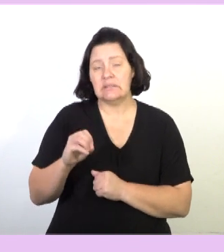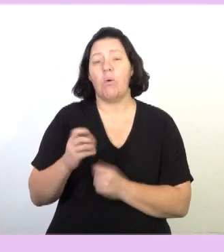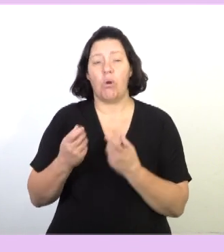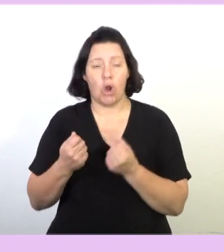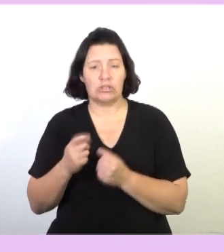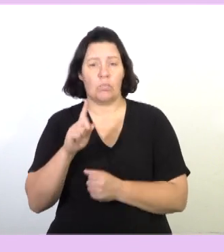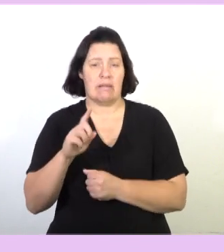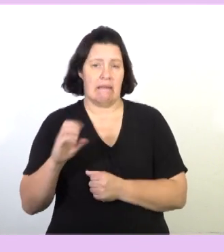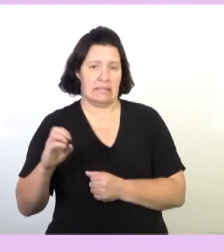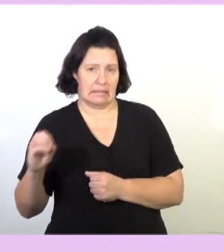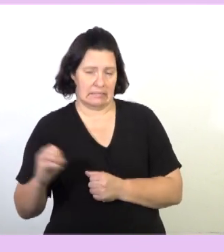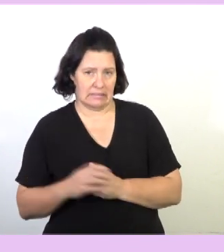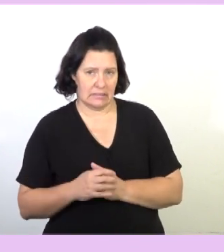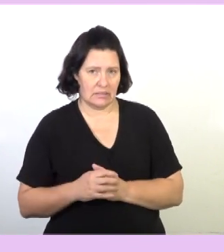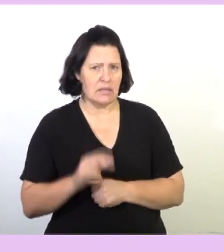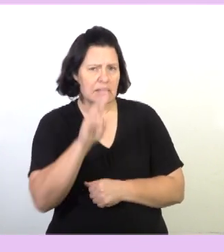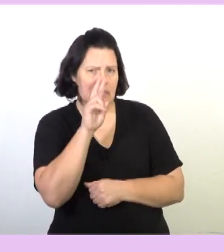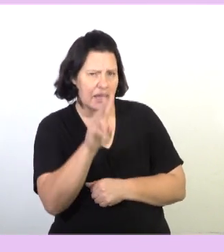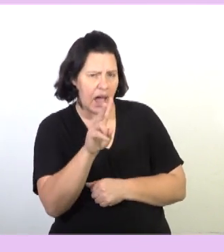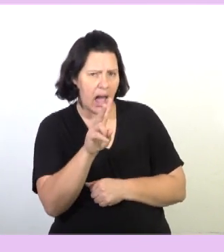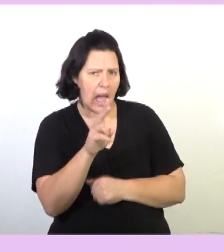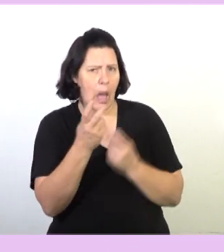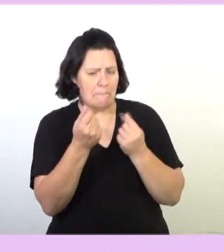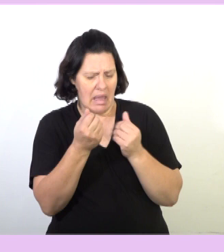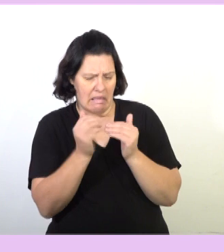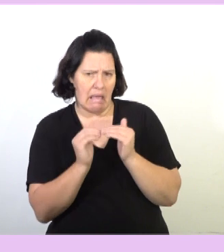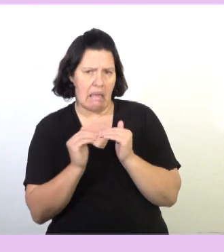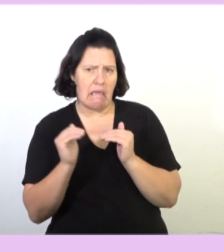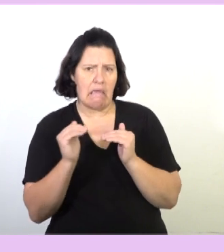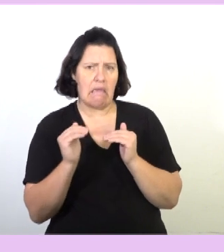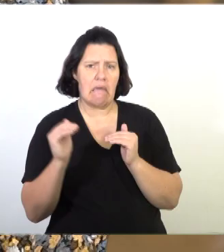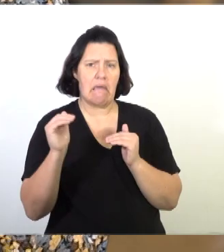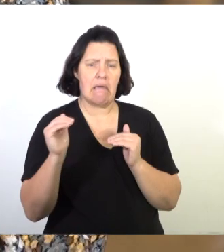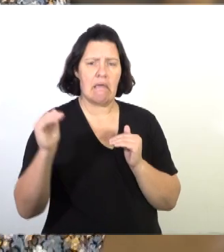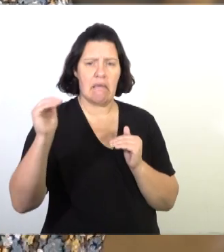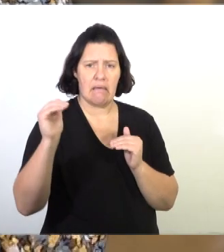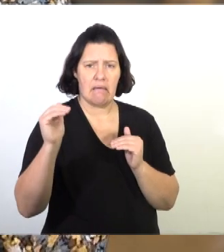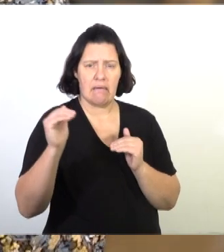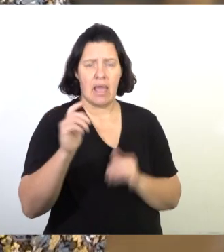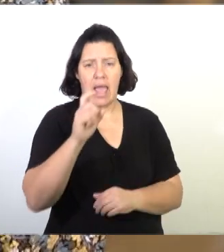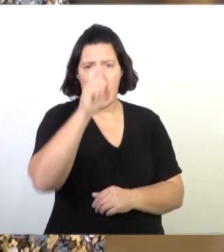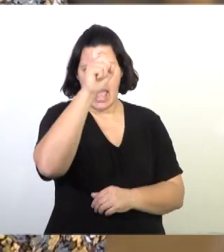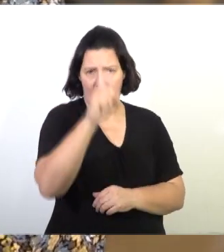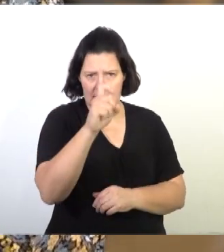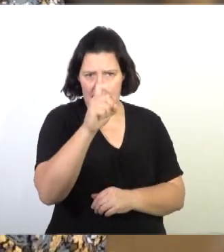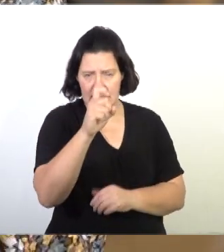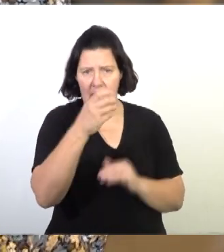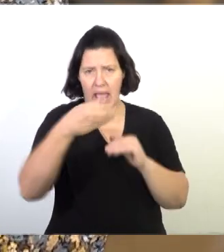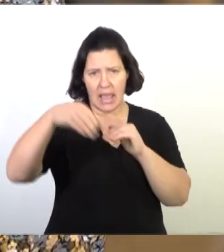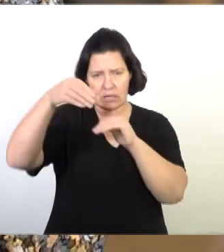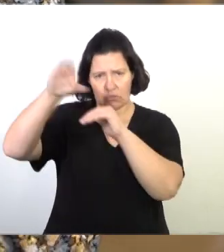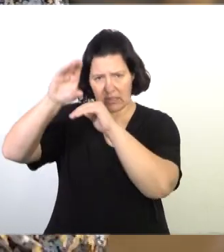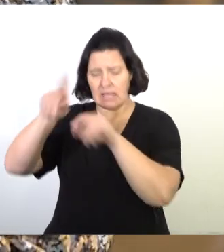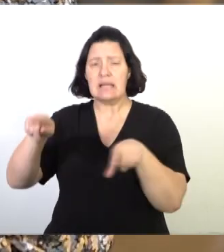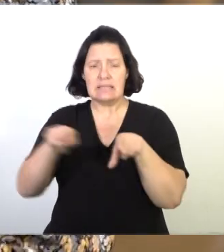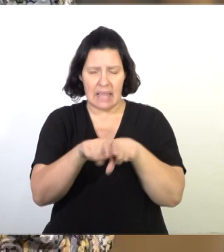rand. Already you can notice that there is that increasing relationship where the x values are increasing,